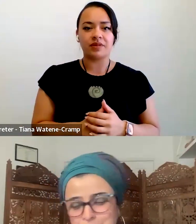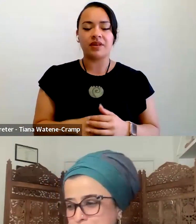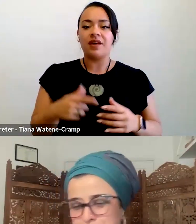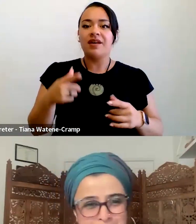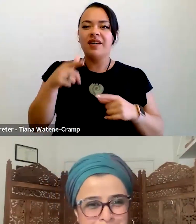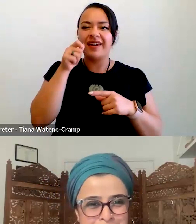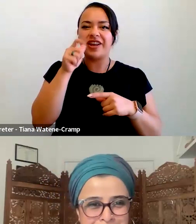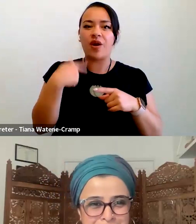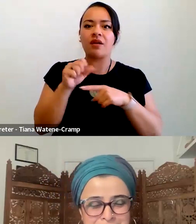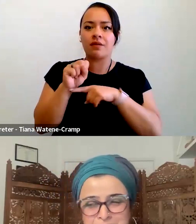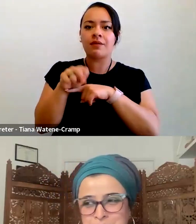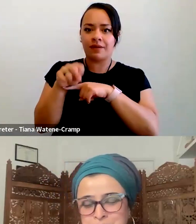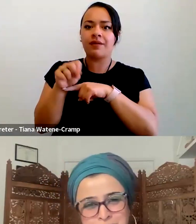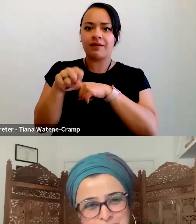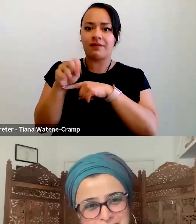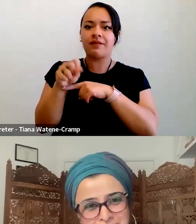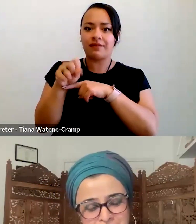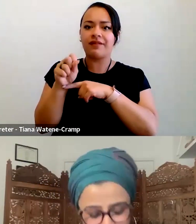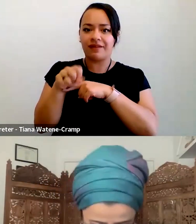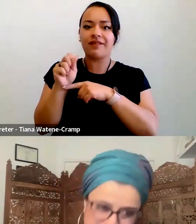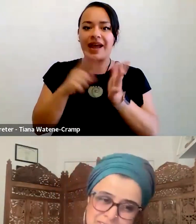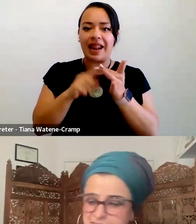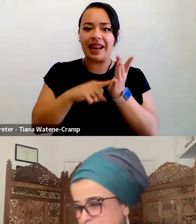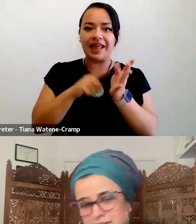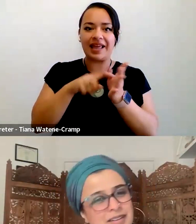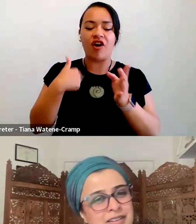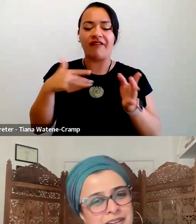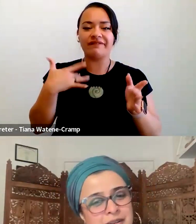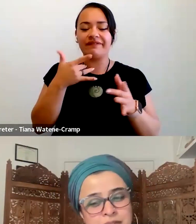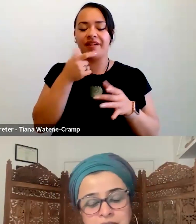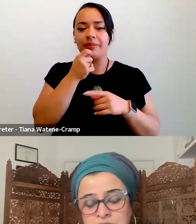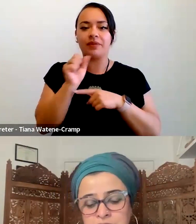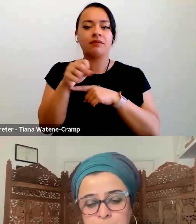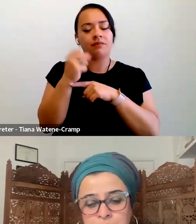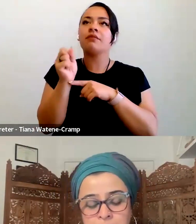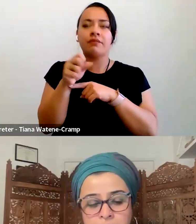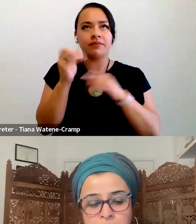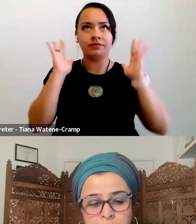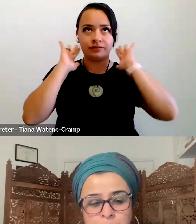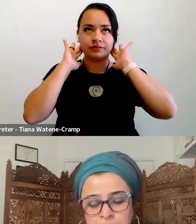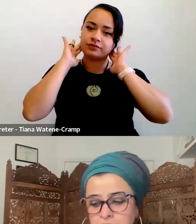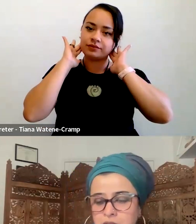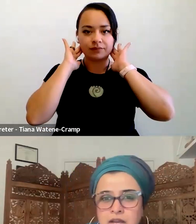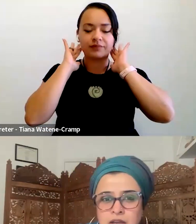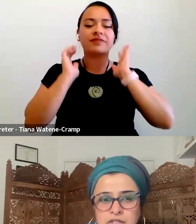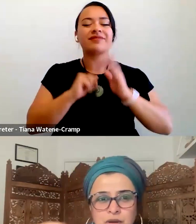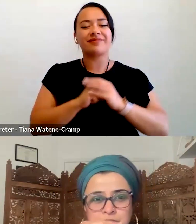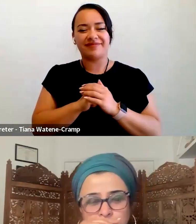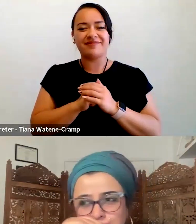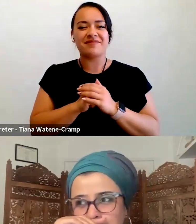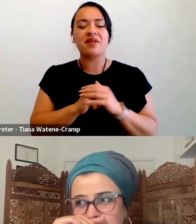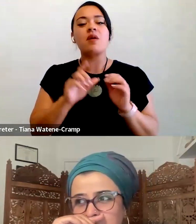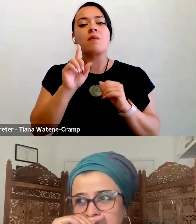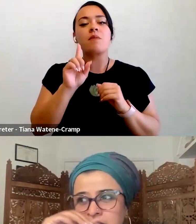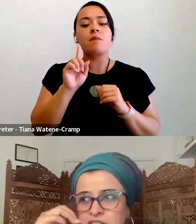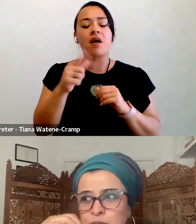did as when Lily just gave her response just now. I feel like I need a neck massage at this point. But I do want